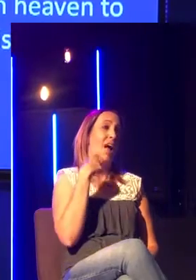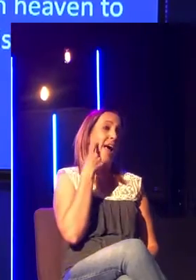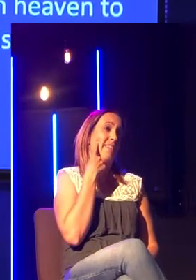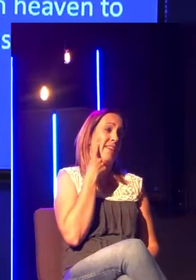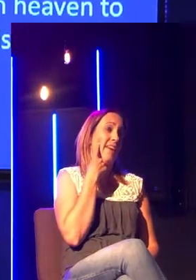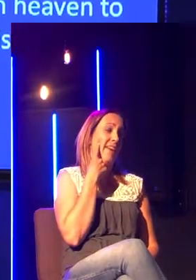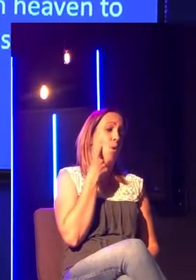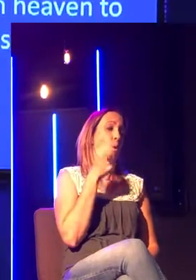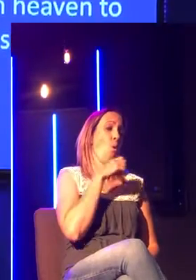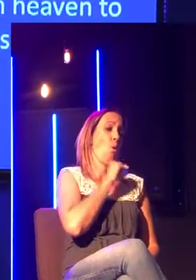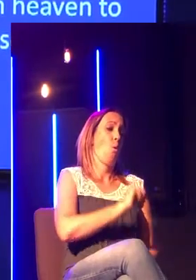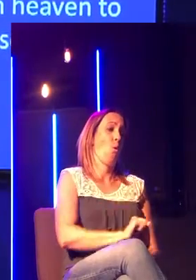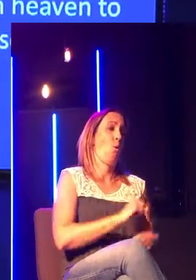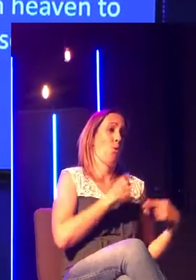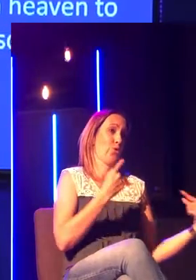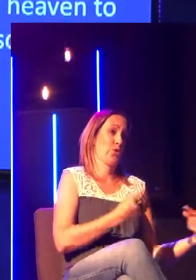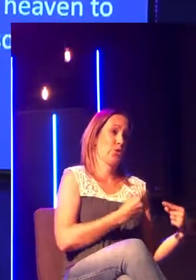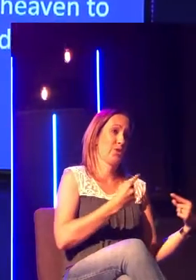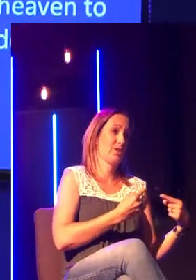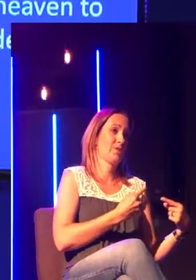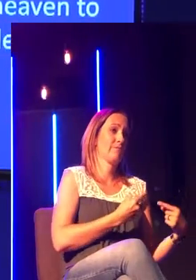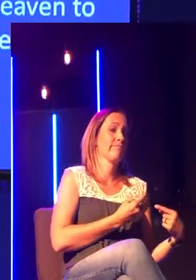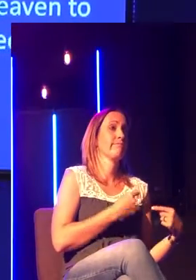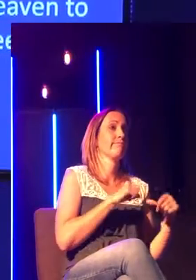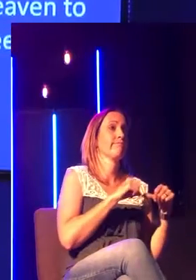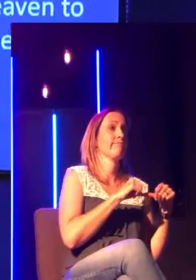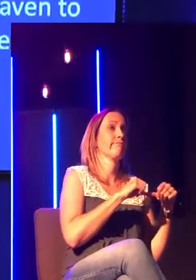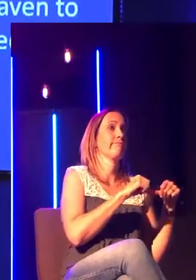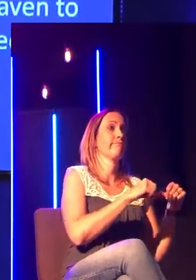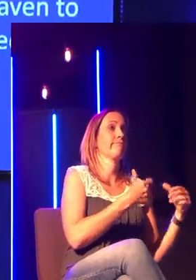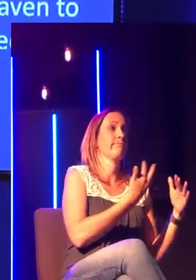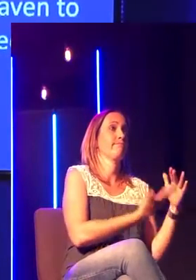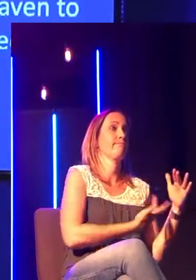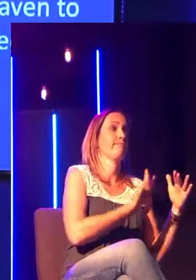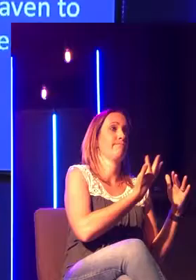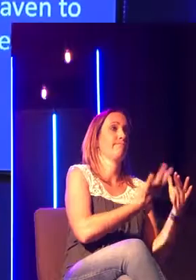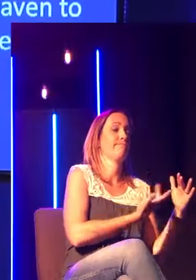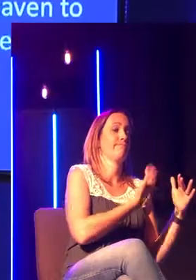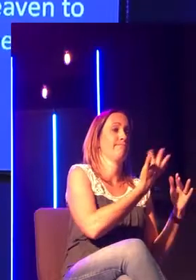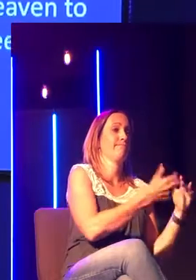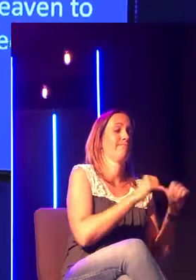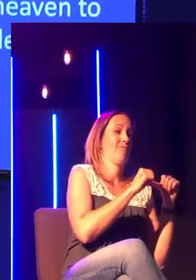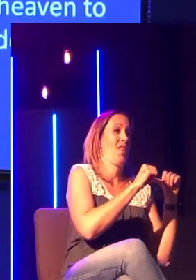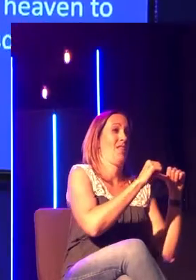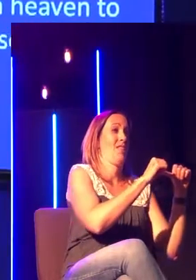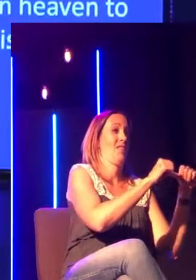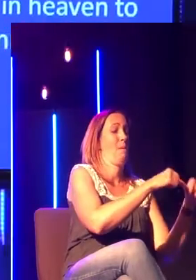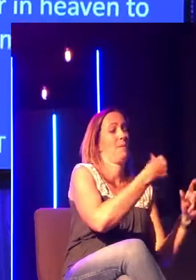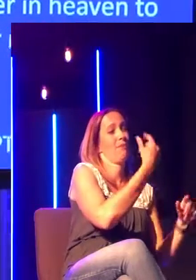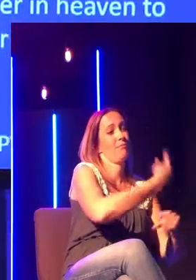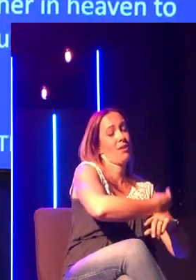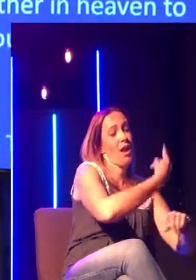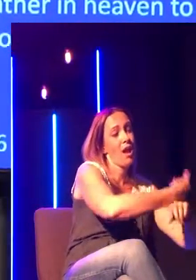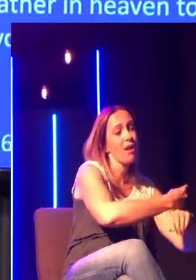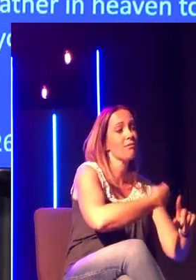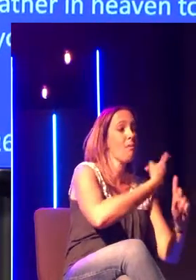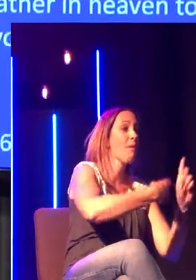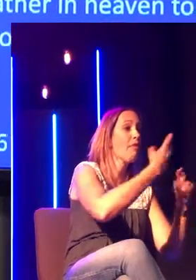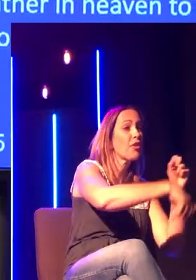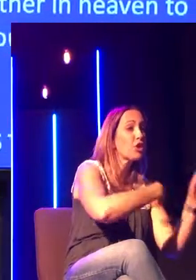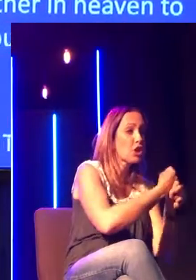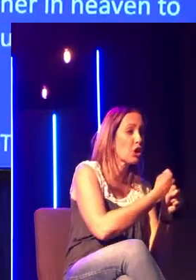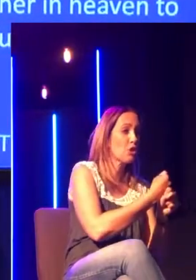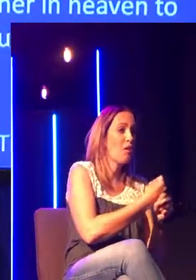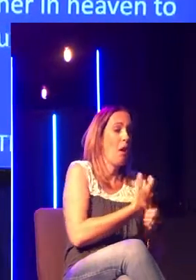fester. What you thought wasn't a big deal, if you allow it to sit, can affect you maybe for days, maybe for months, and maybe for years. It